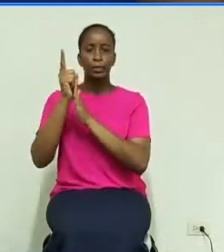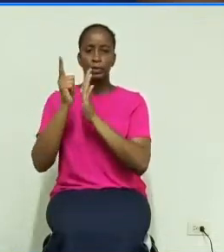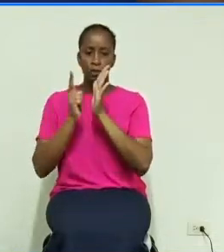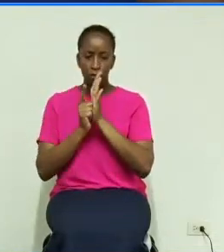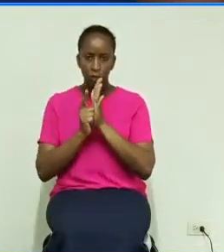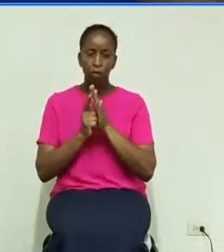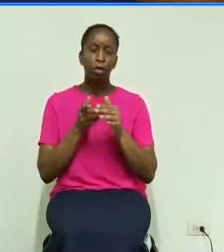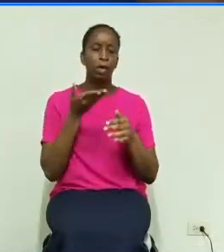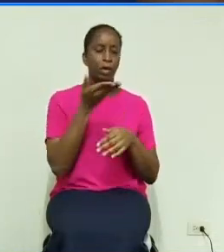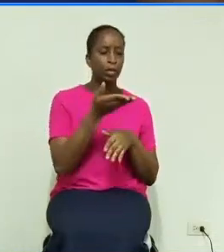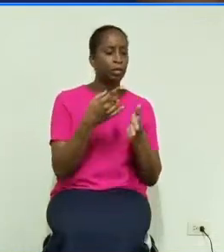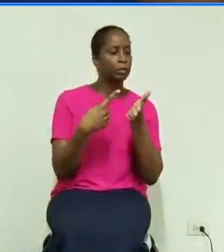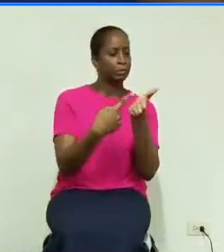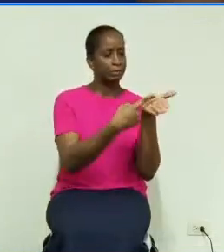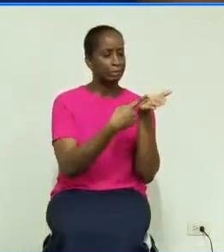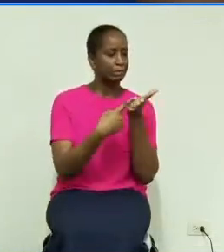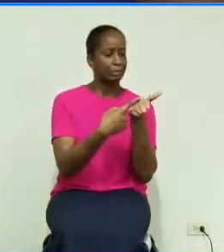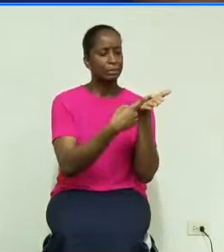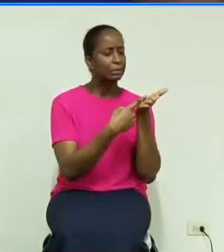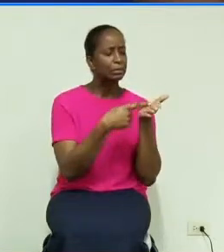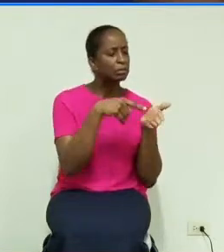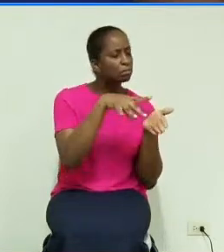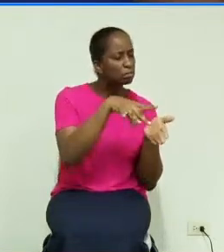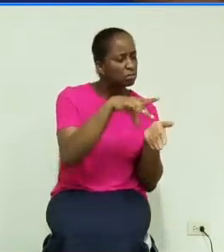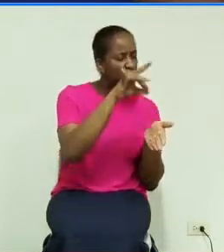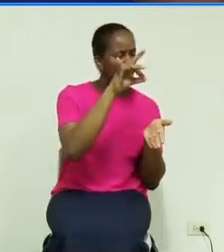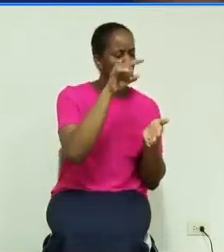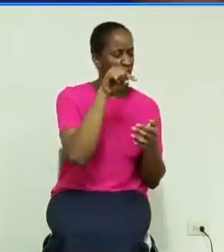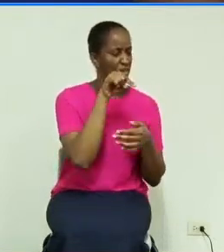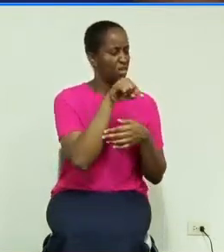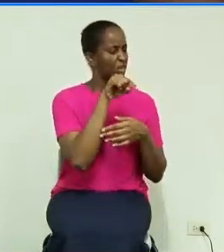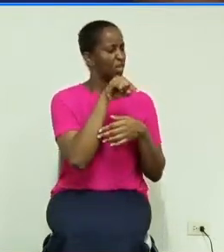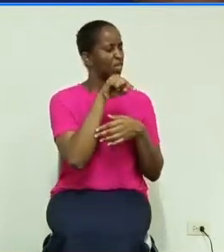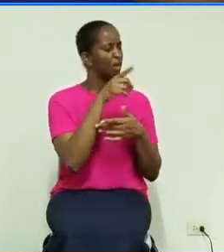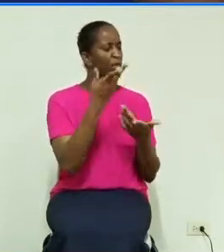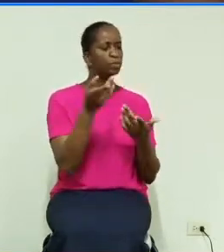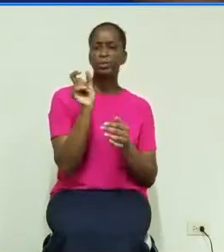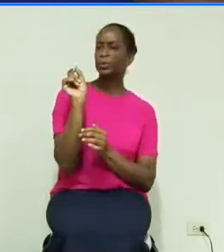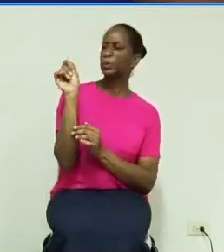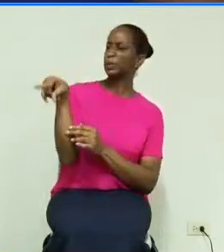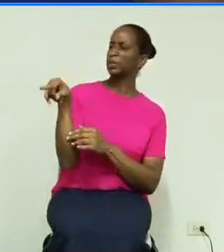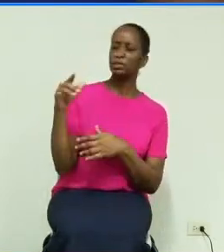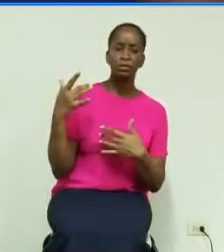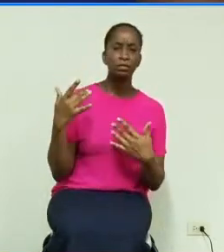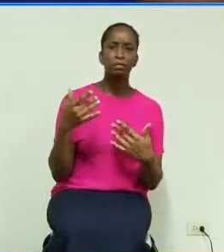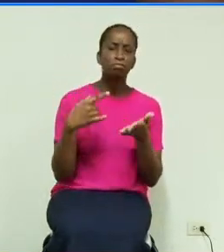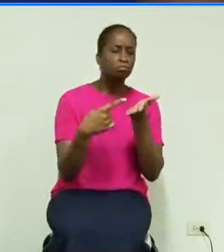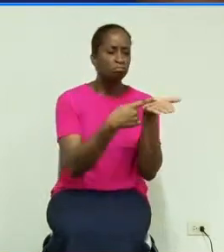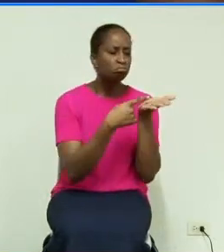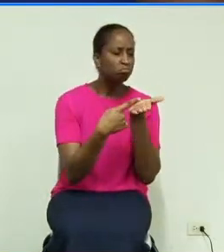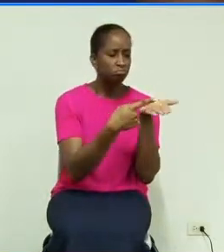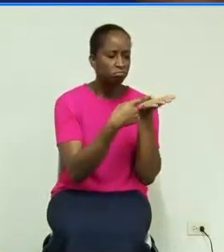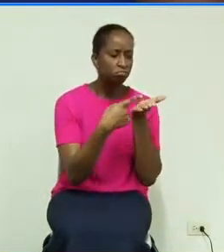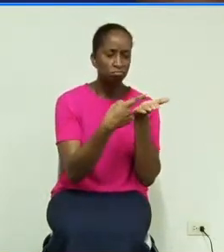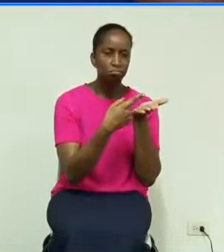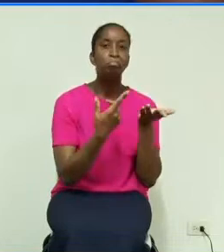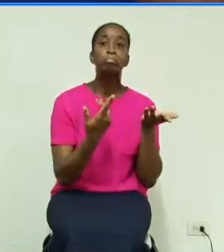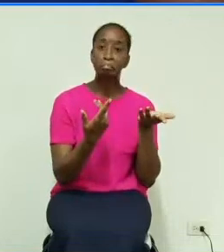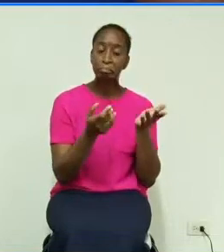certain fallacies, so that when the bill came back in the future, it could be amended and addressed